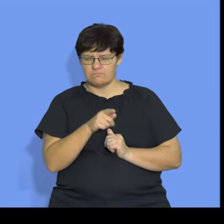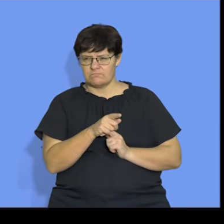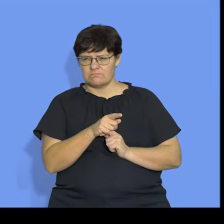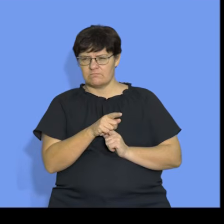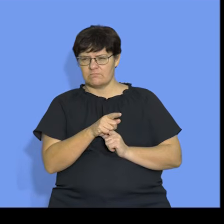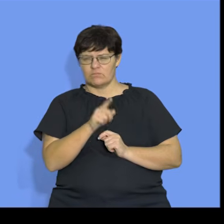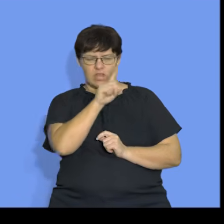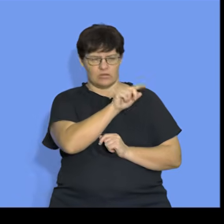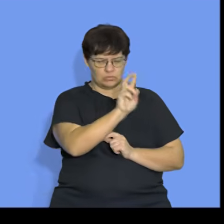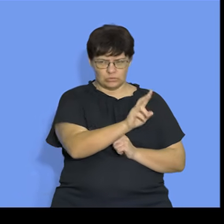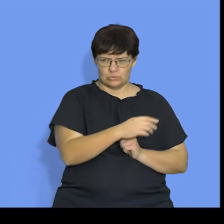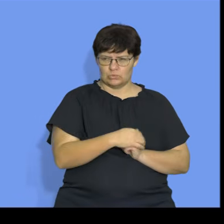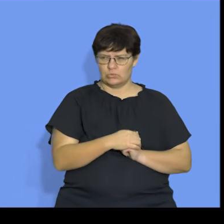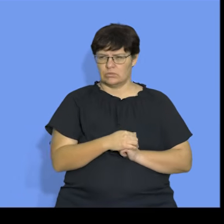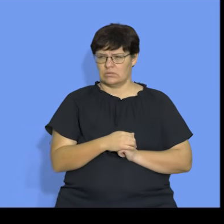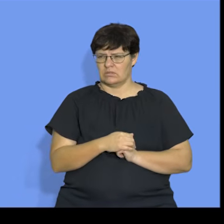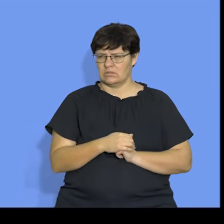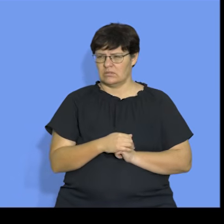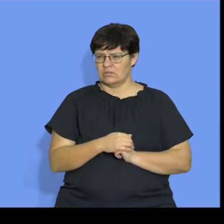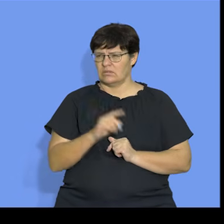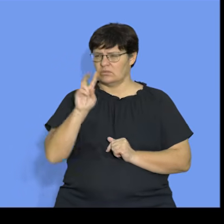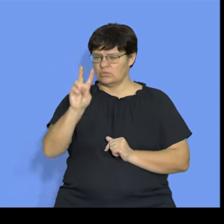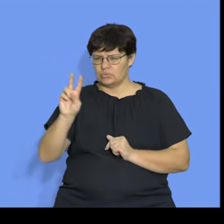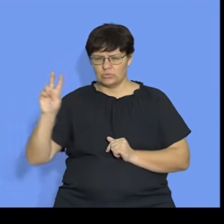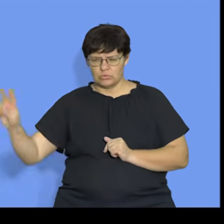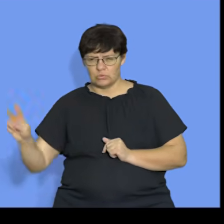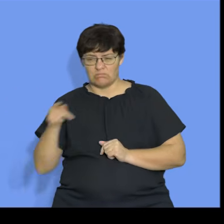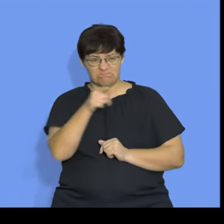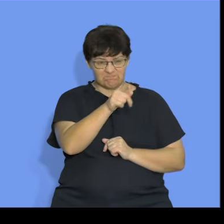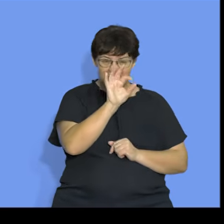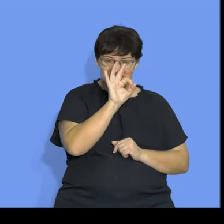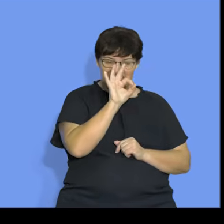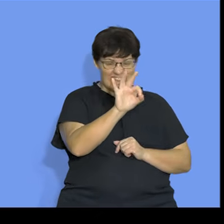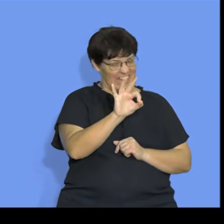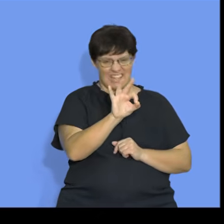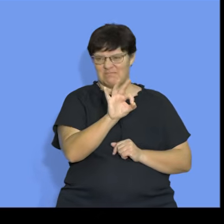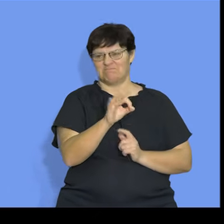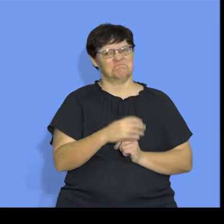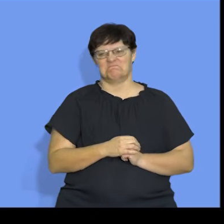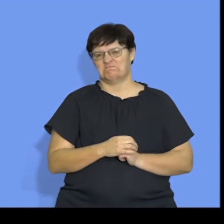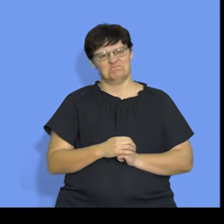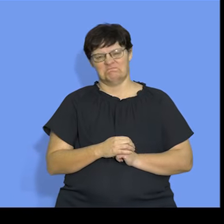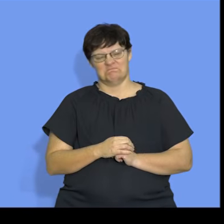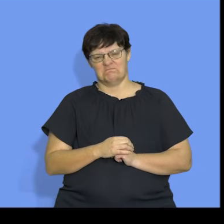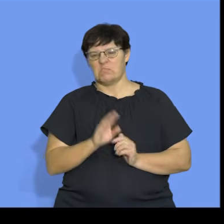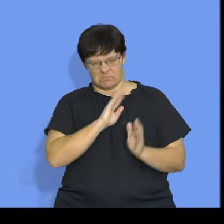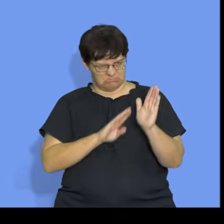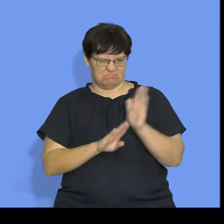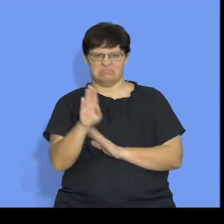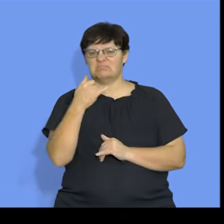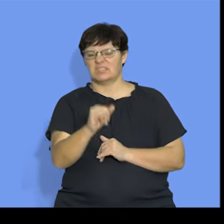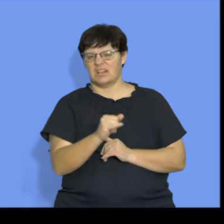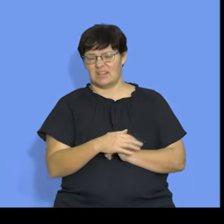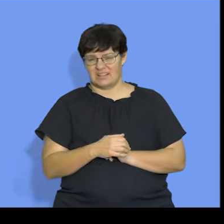1, 2, all right, this one 1, 2, this one 1, 2, but this one had 3 bacterial